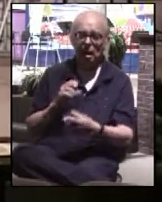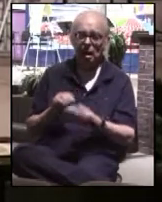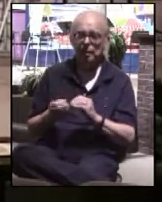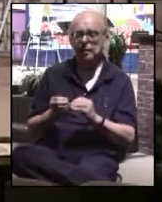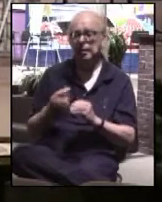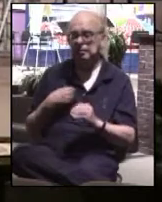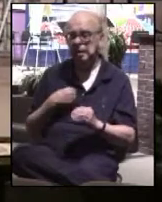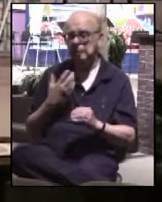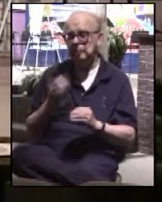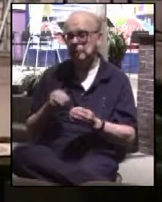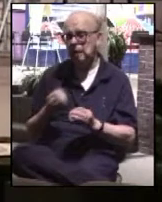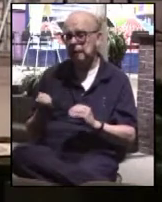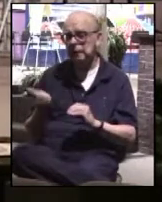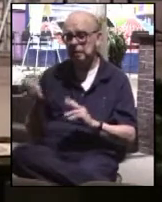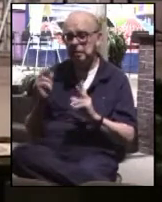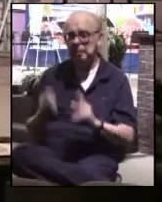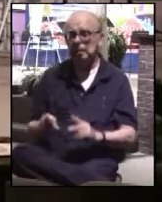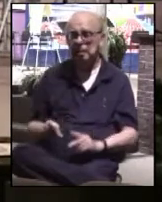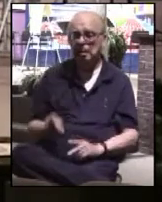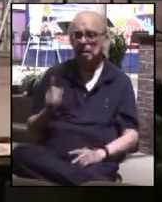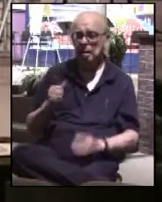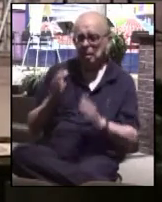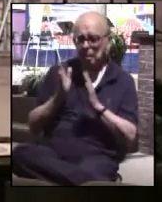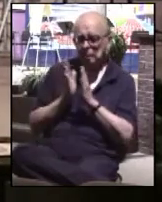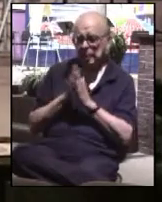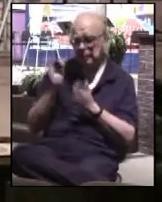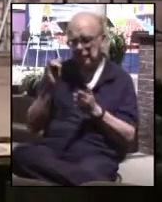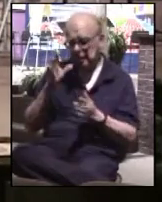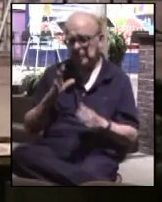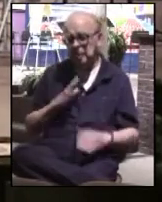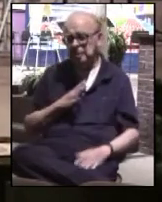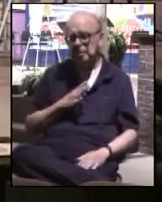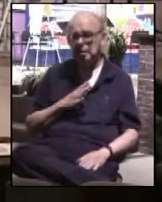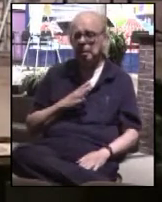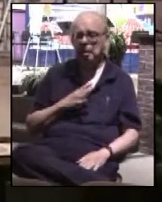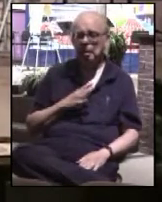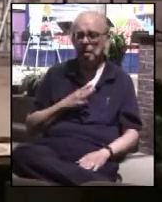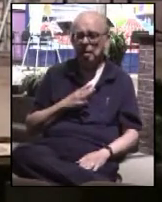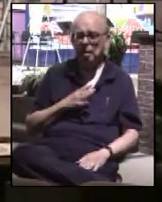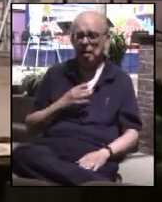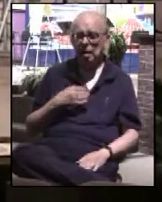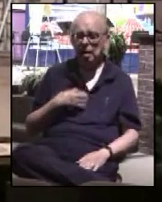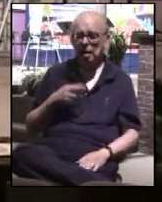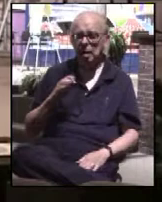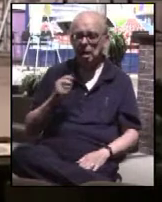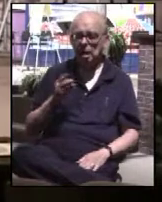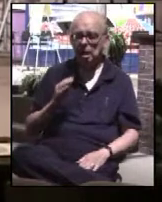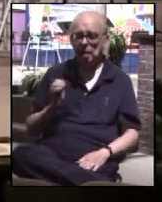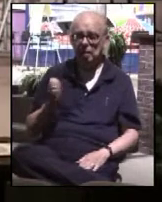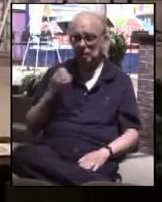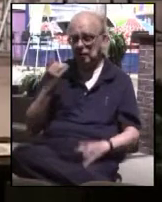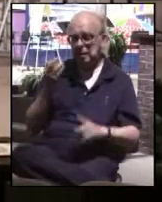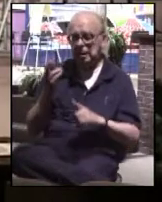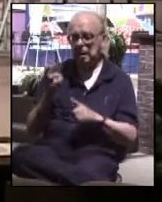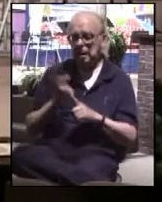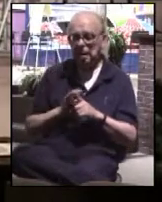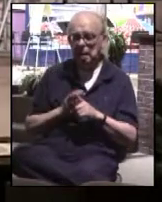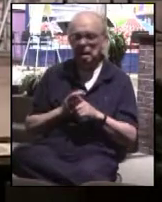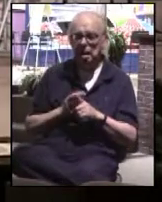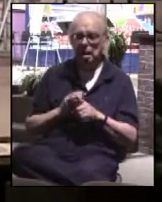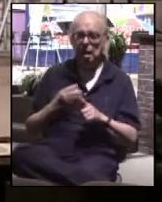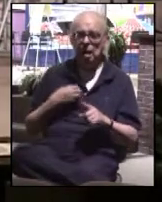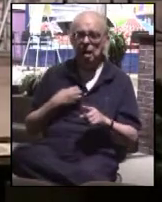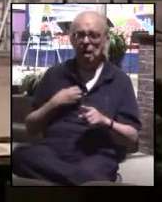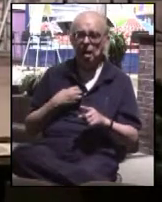fix anybody else and you need to pray for him he's in rehab now for up to six months he's got a wife